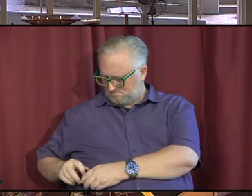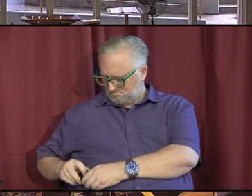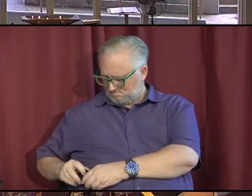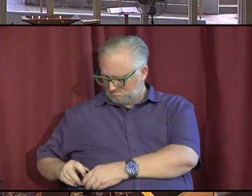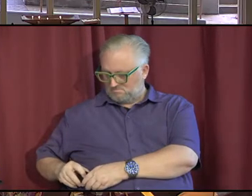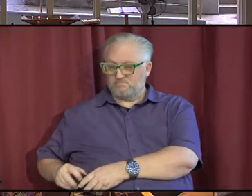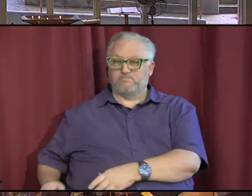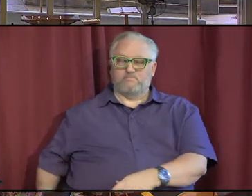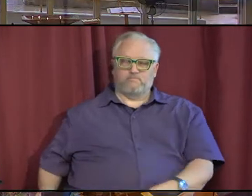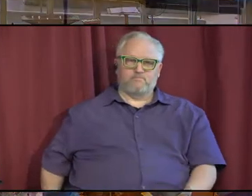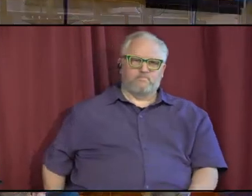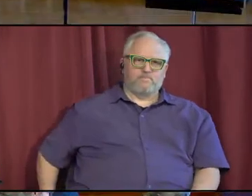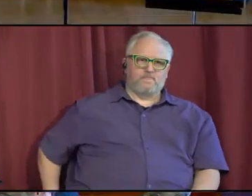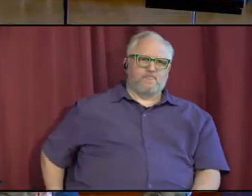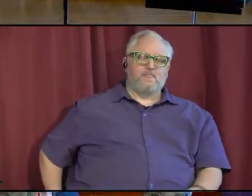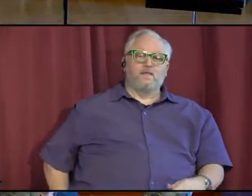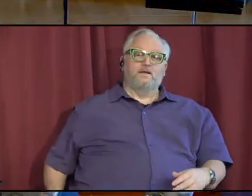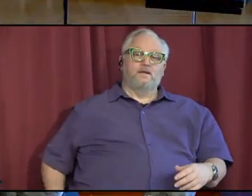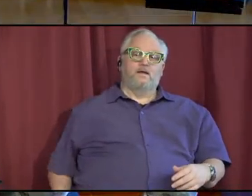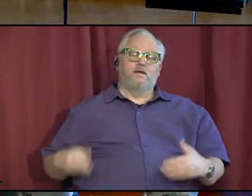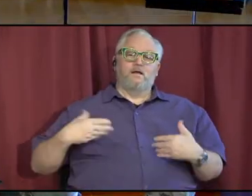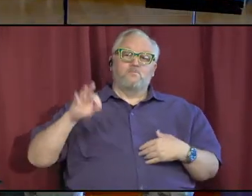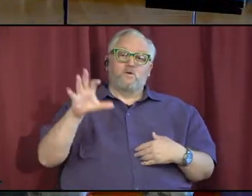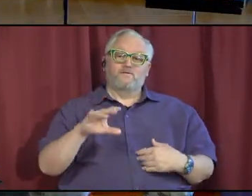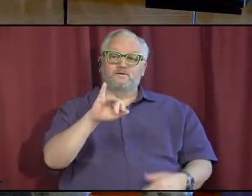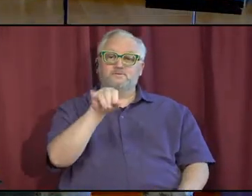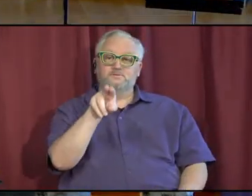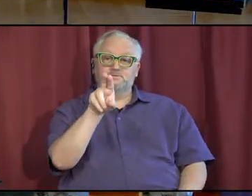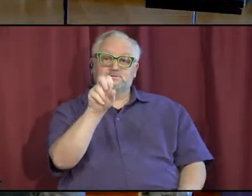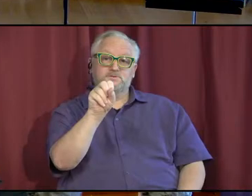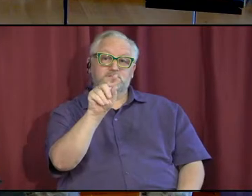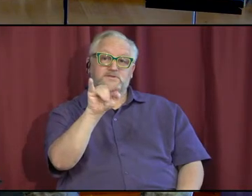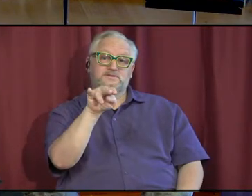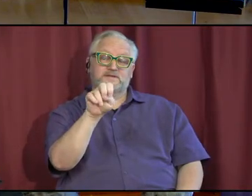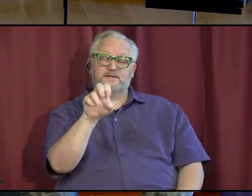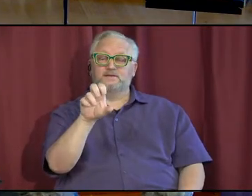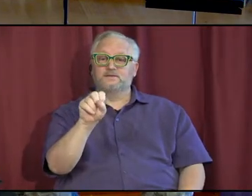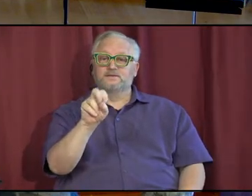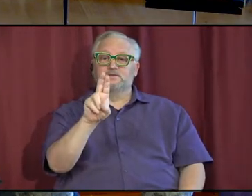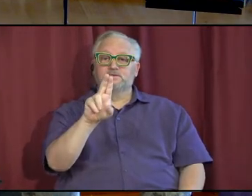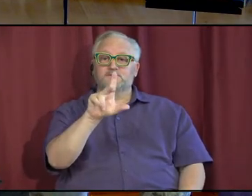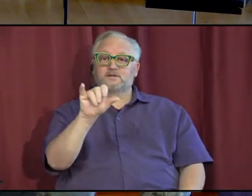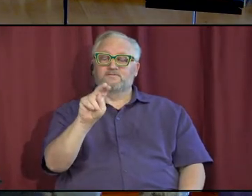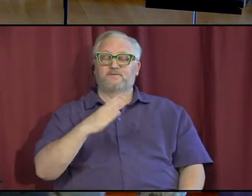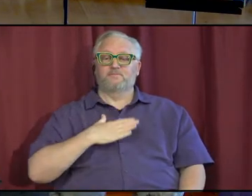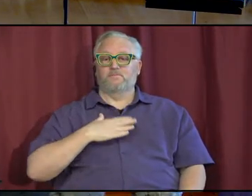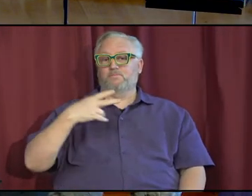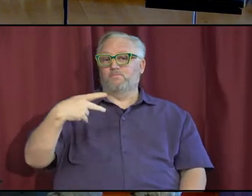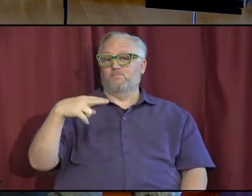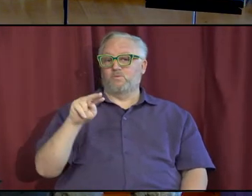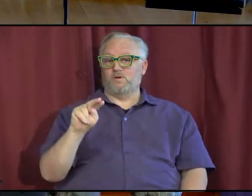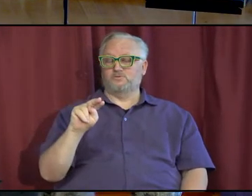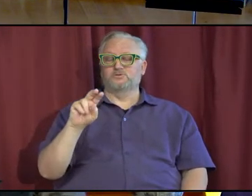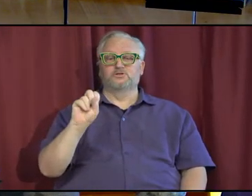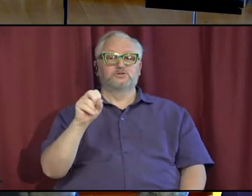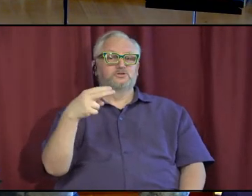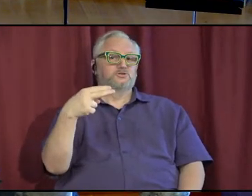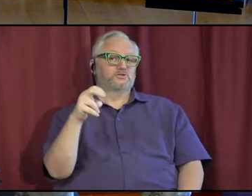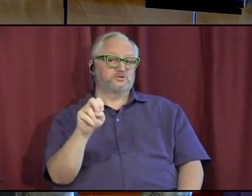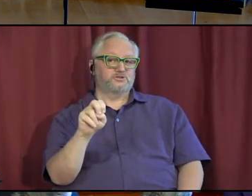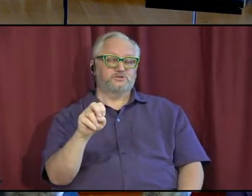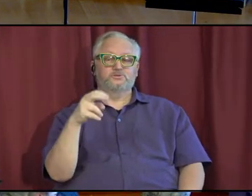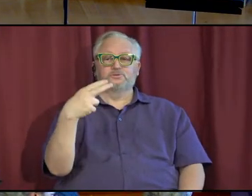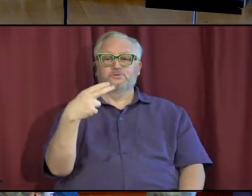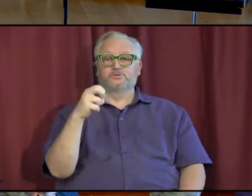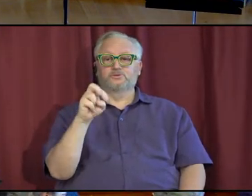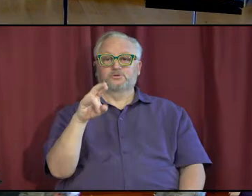en línea. I am the Reverend Justine Sullivan, and I use the pronouns she and her. A special welcome to those of you who are here for